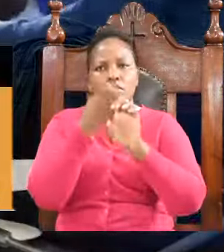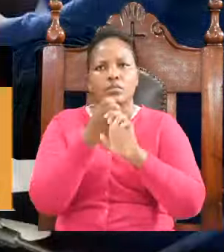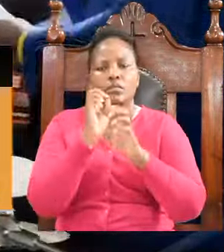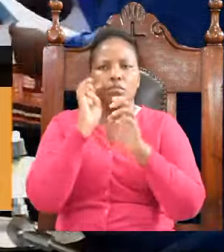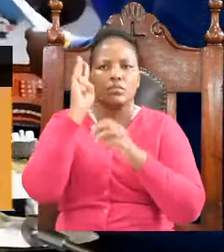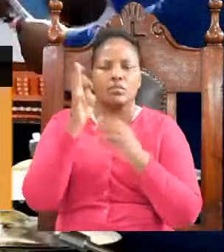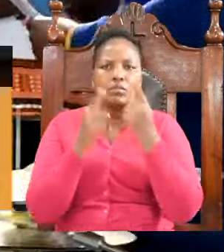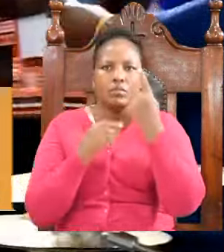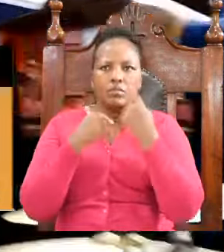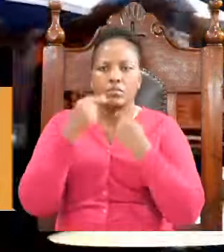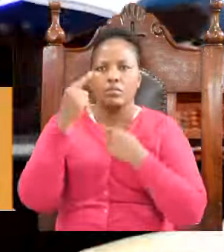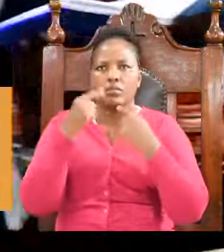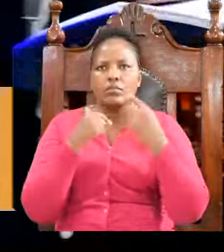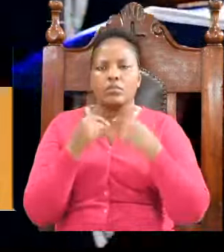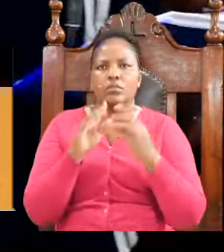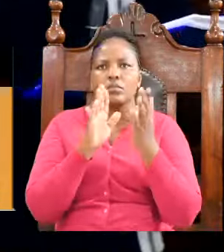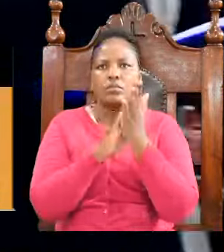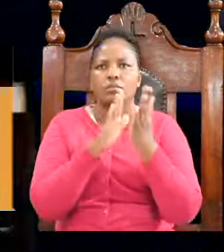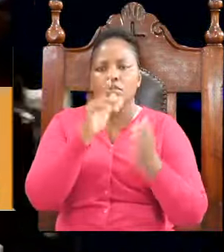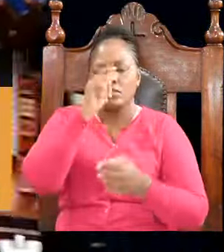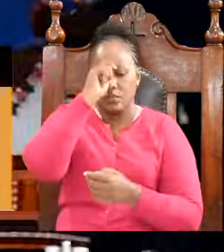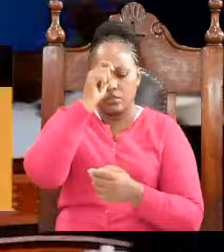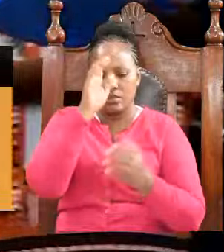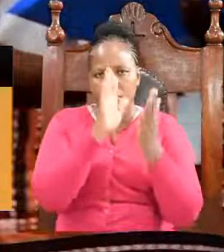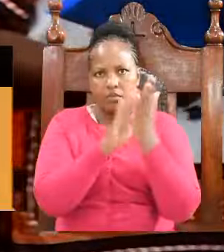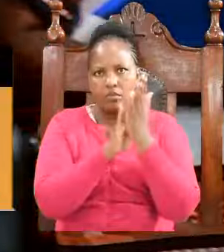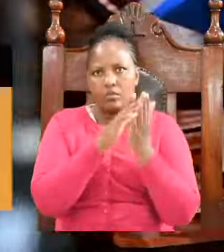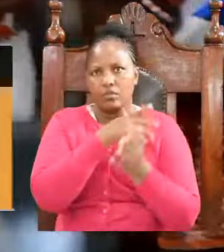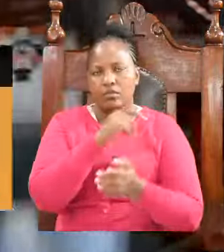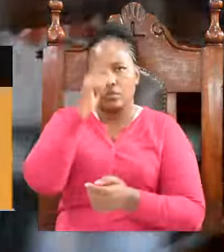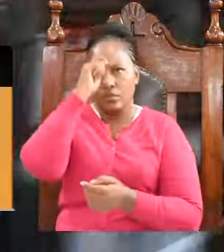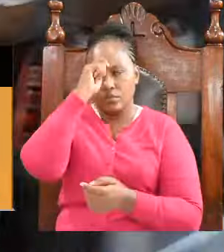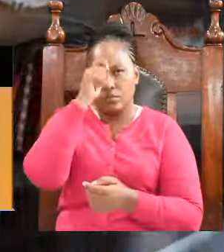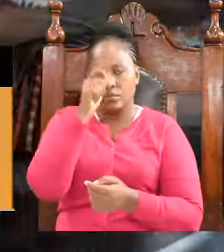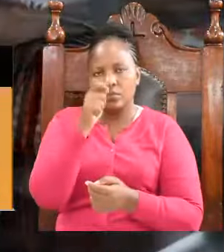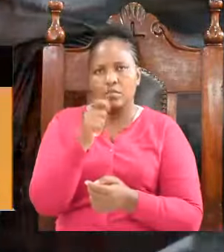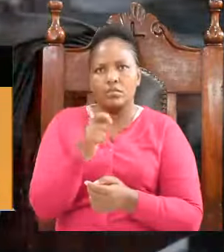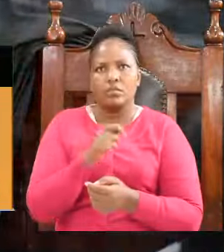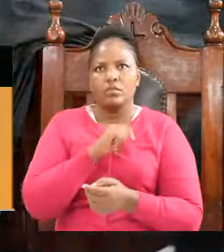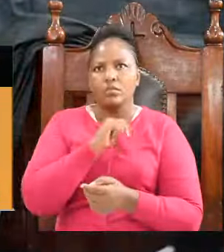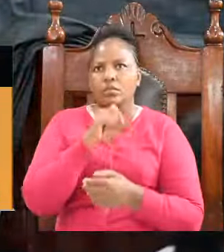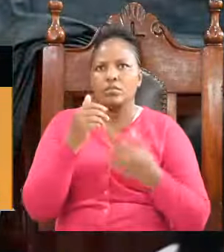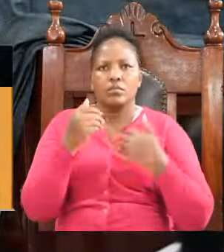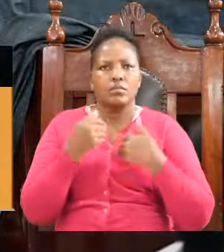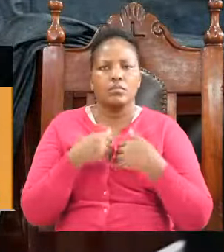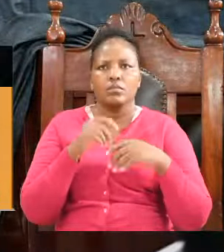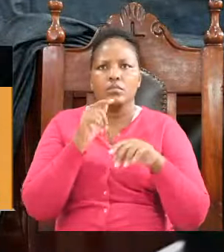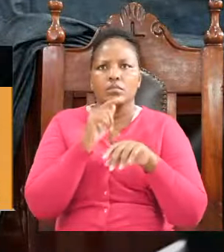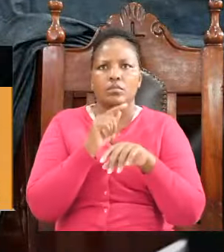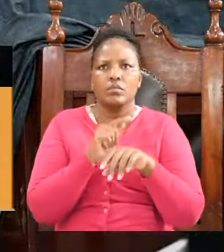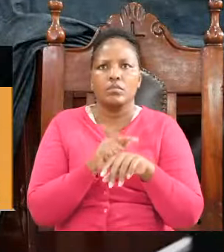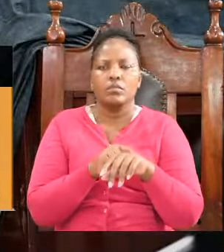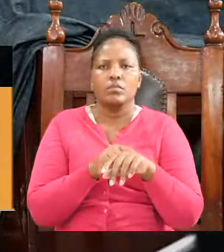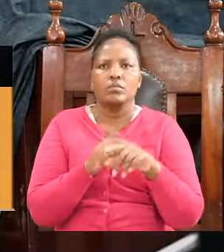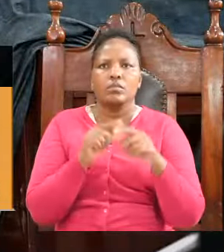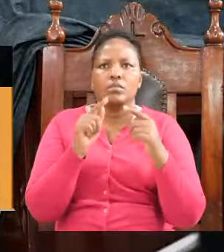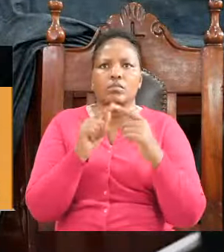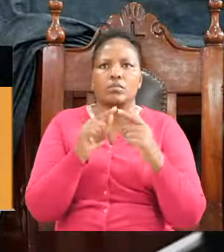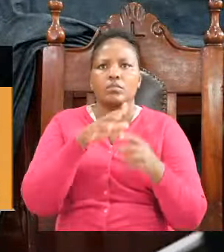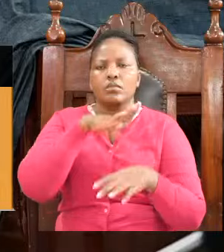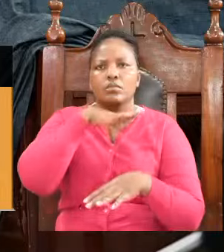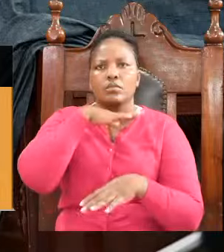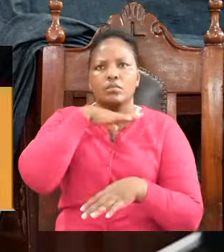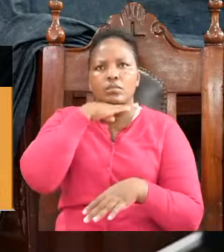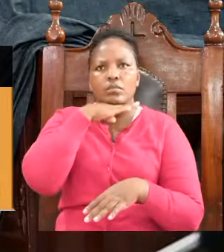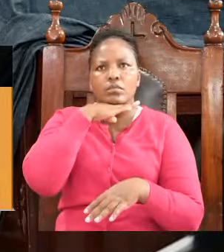to cry out, glory and honor, glory and honor. And God